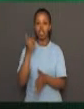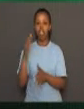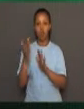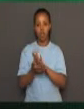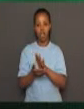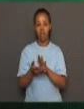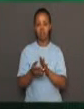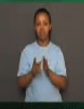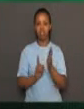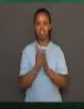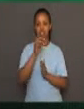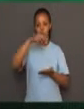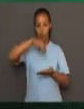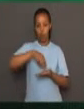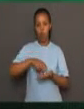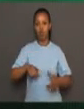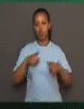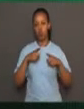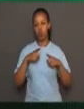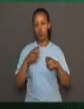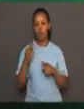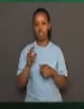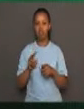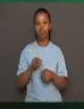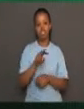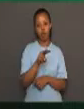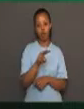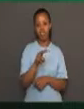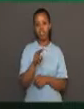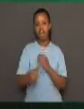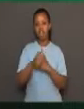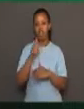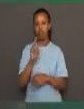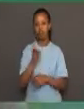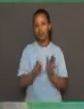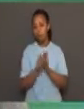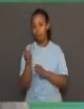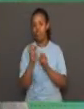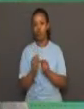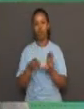ancestors. This enabled them to escape danger more quickly.